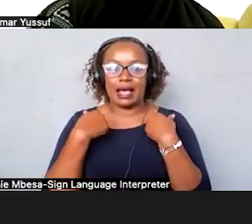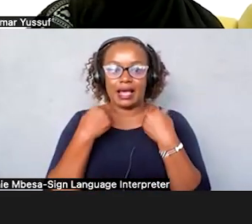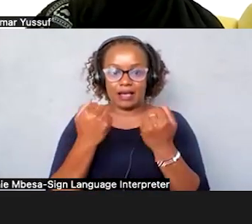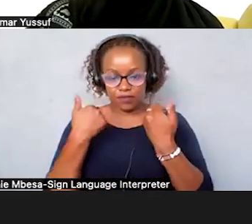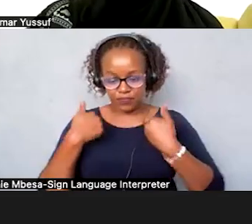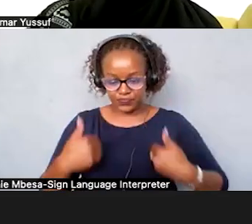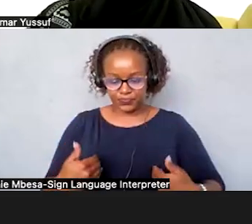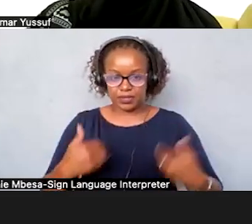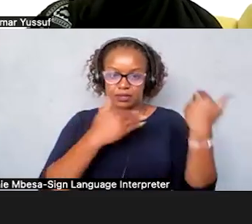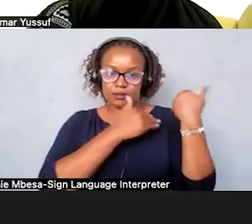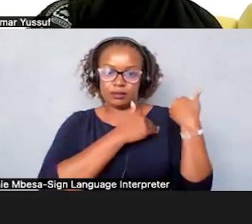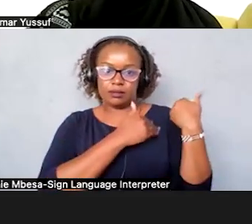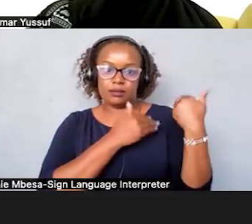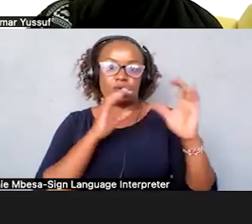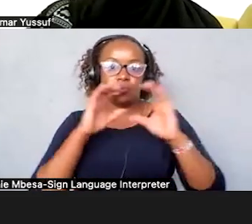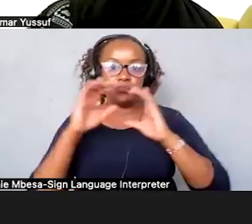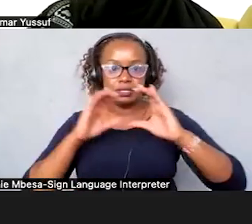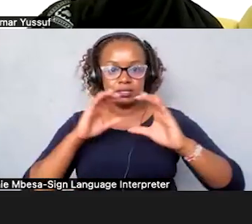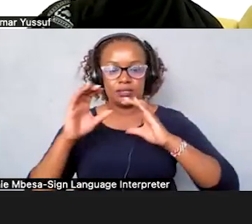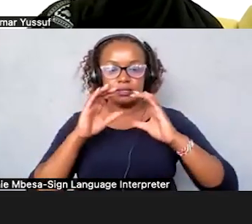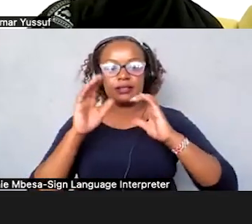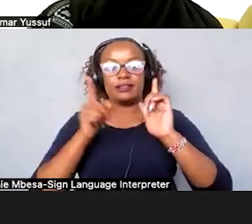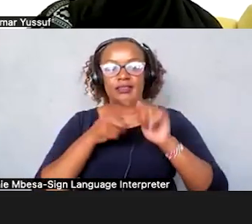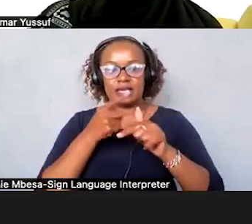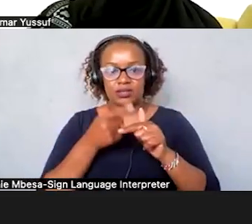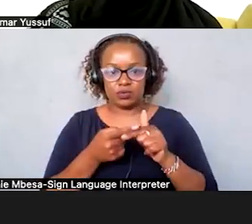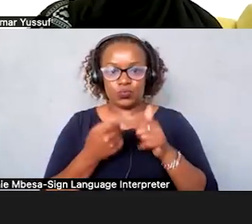communication. And then we have